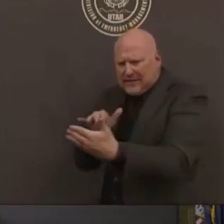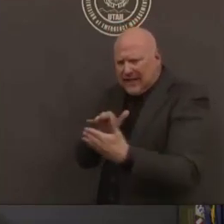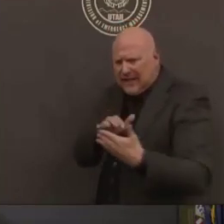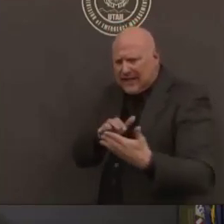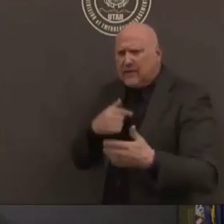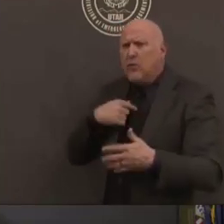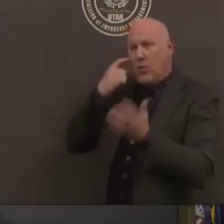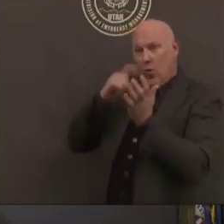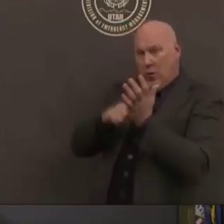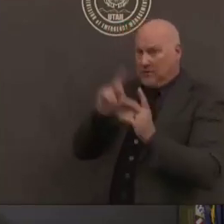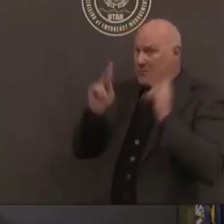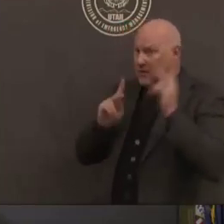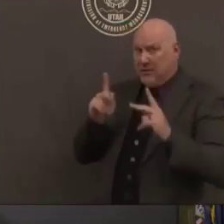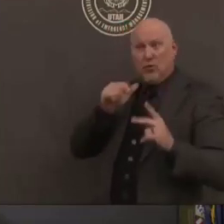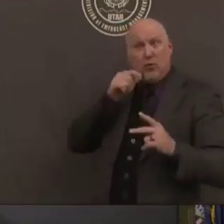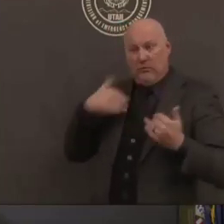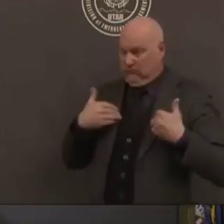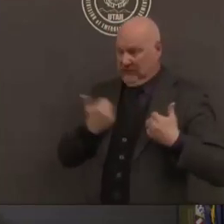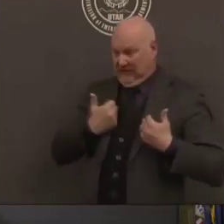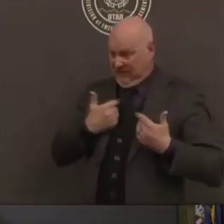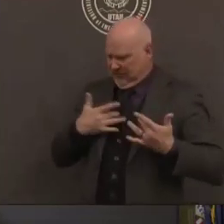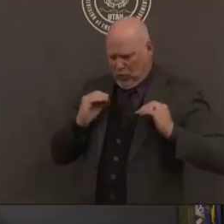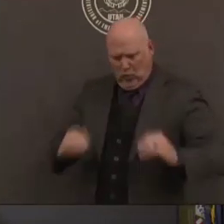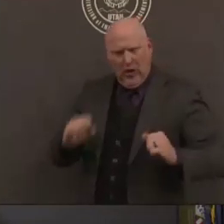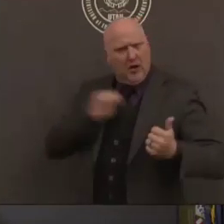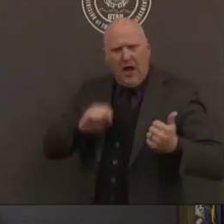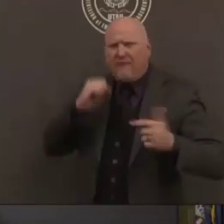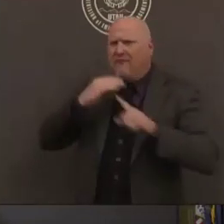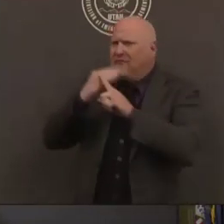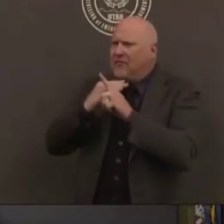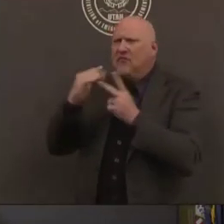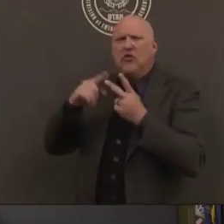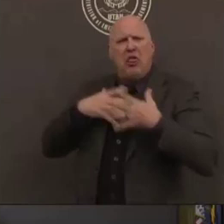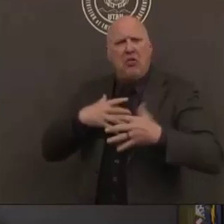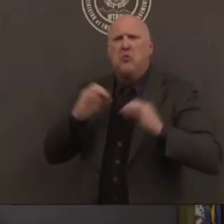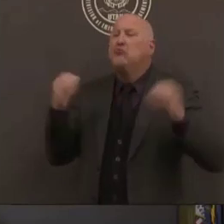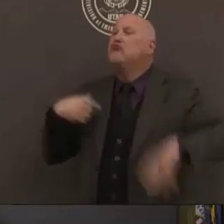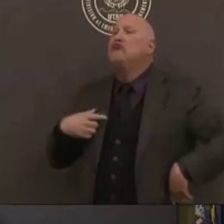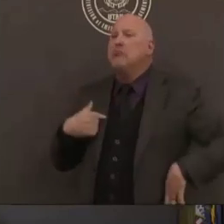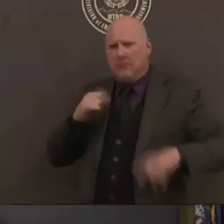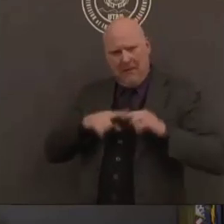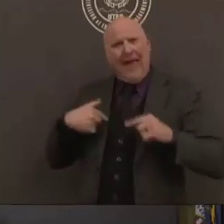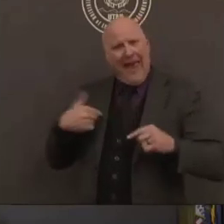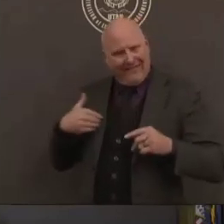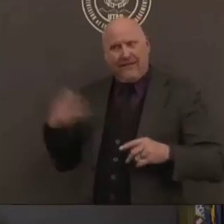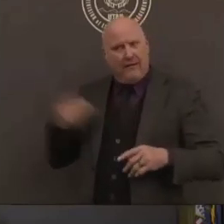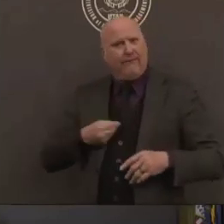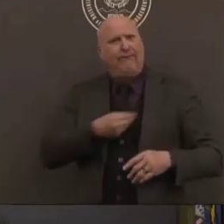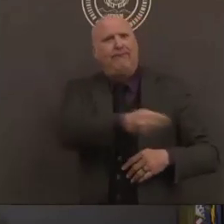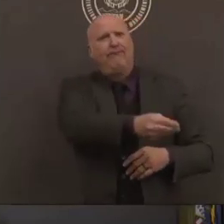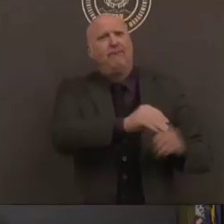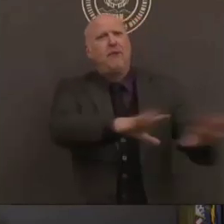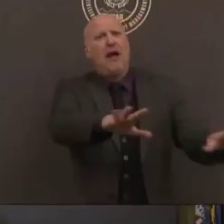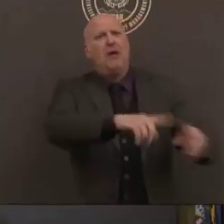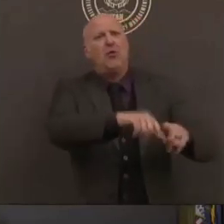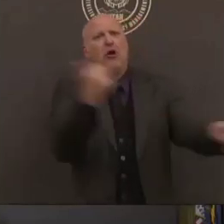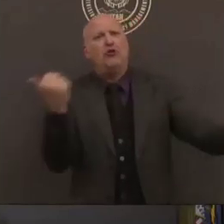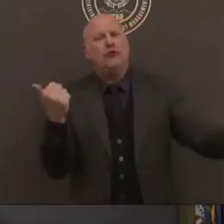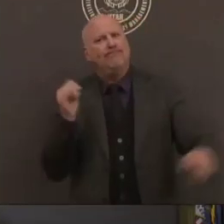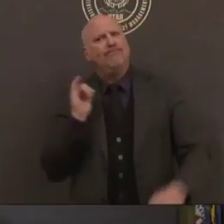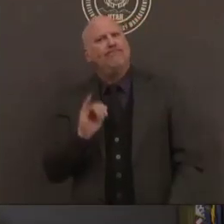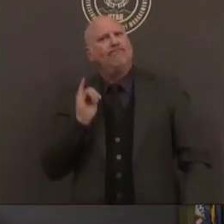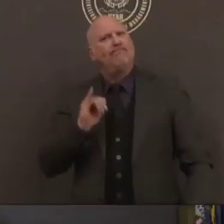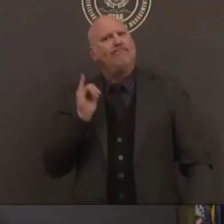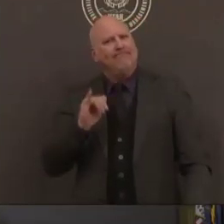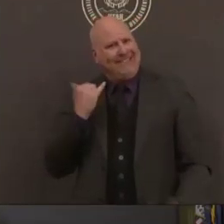likely can transmit the disease. So we really need to be able to understand who in our community has even the most mildest of